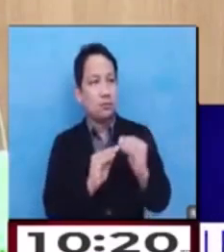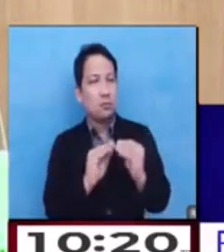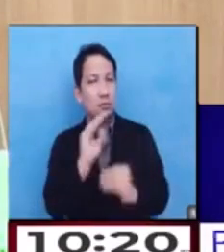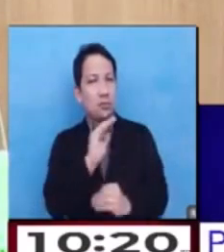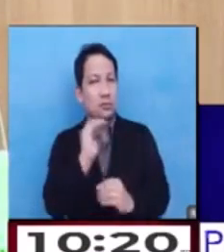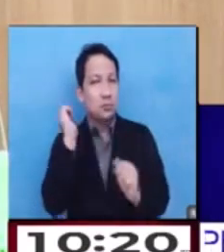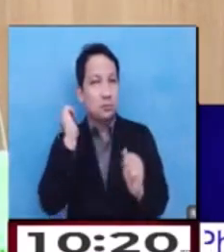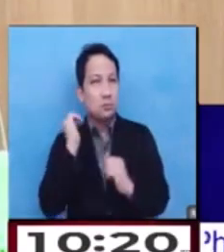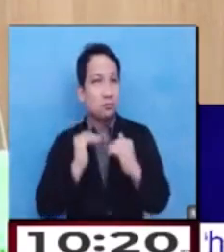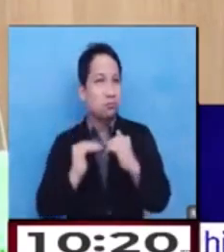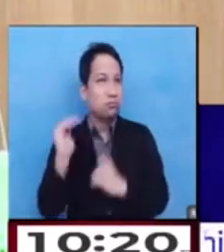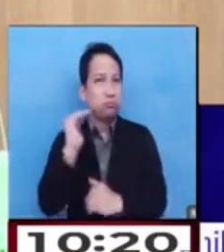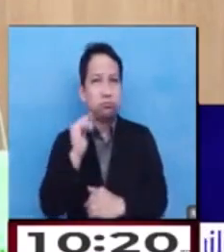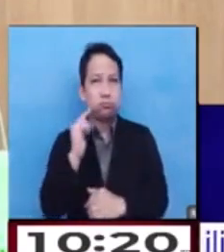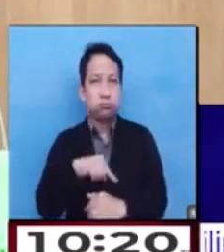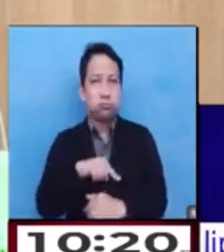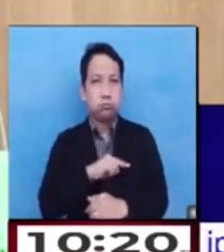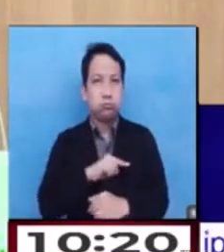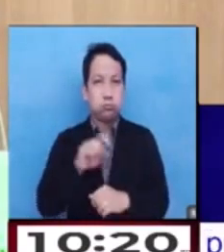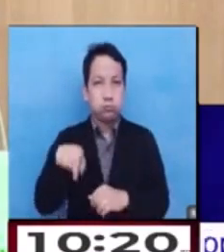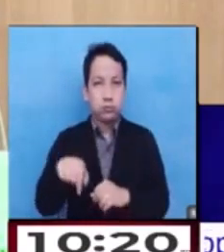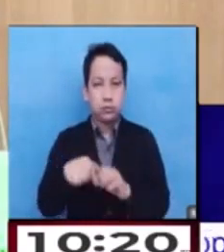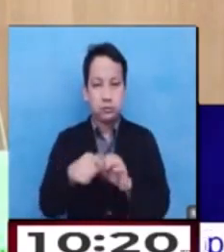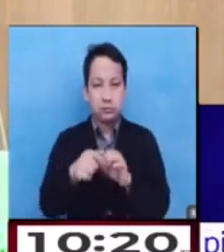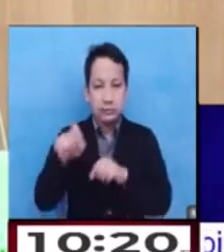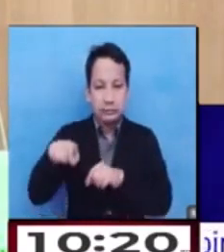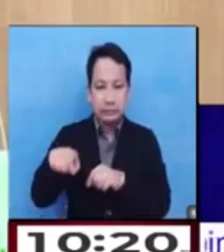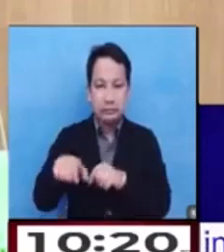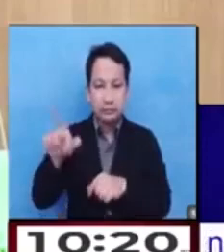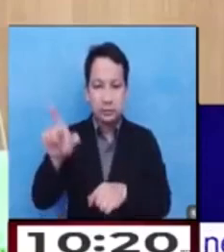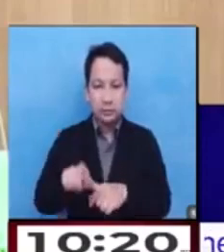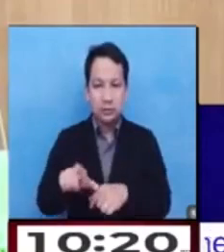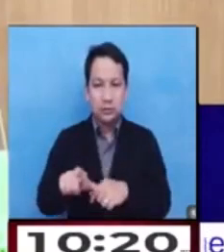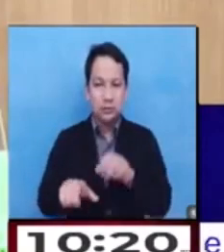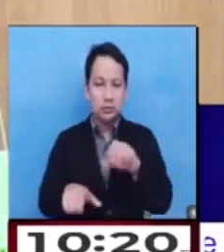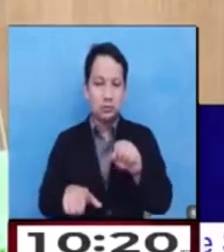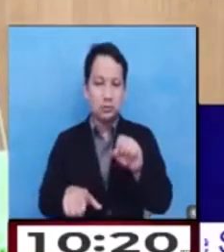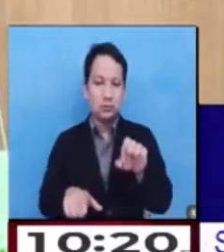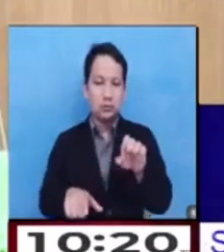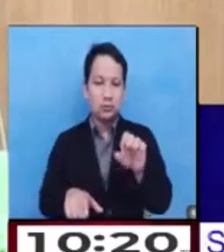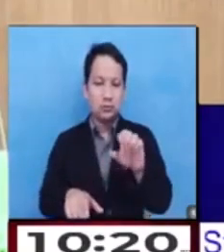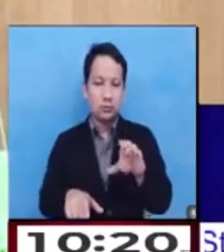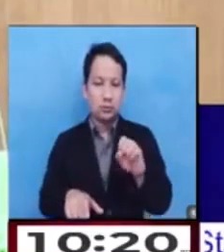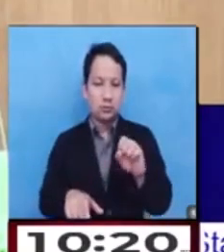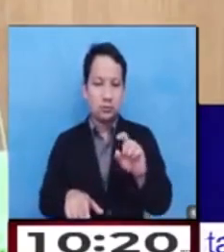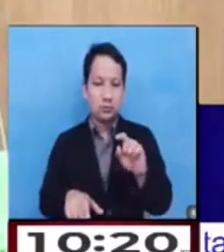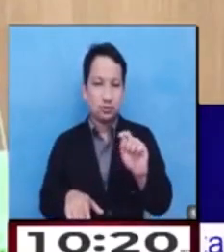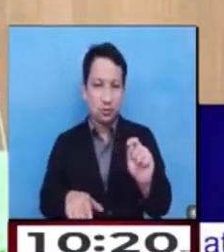expectations that demand will be lower and costs will be higher. So